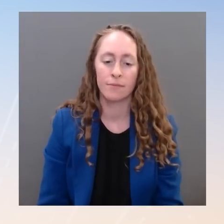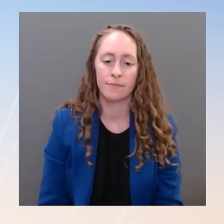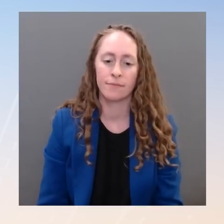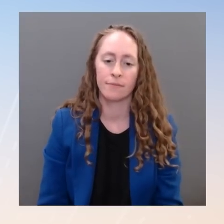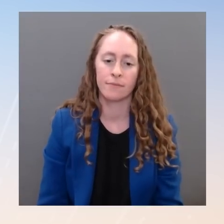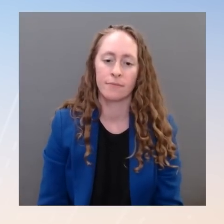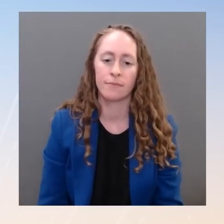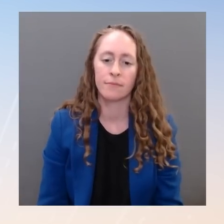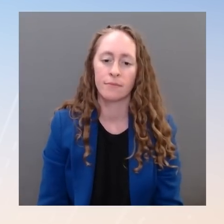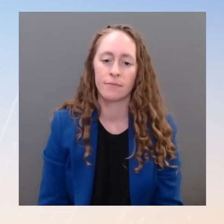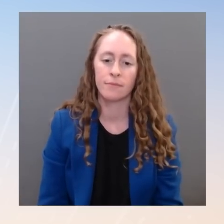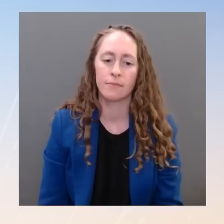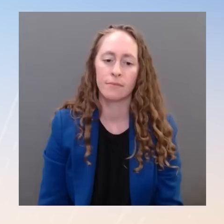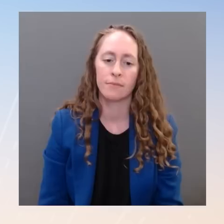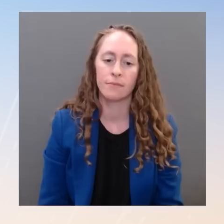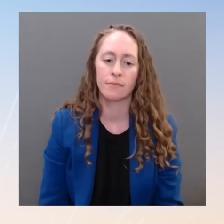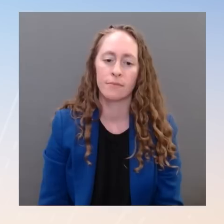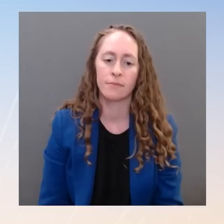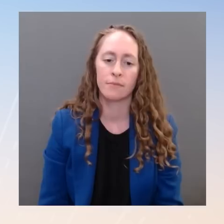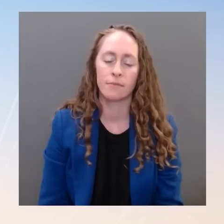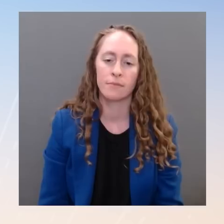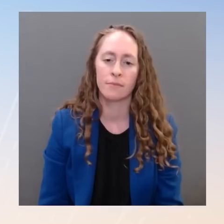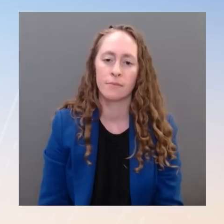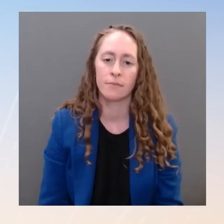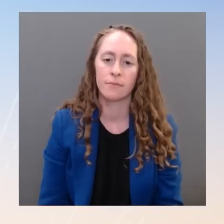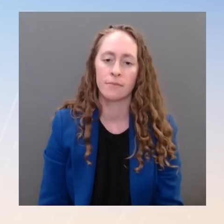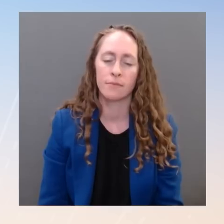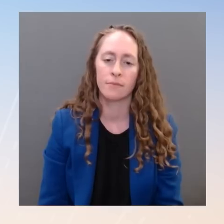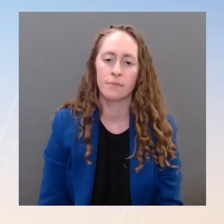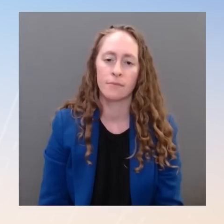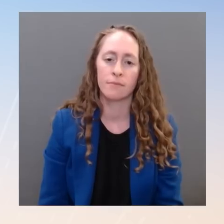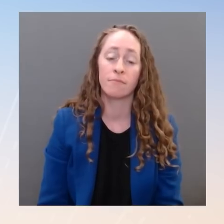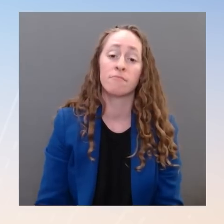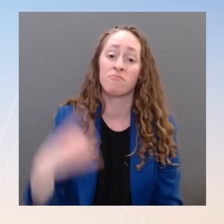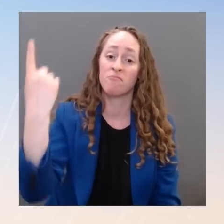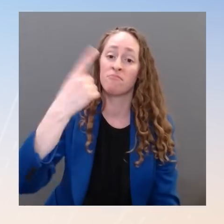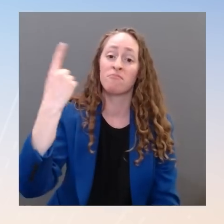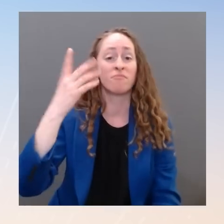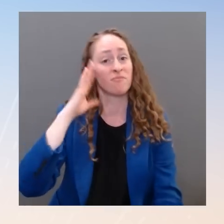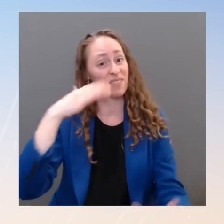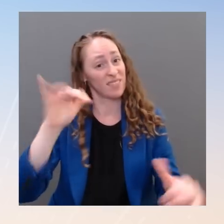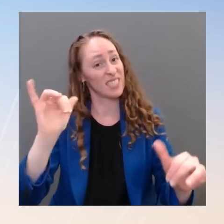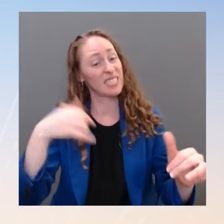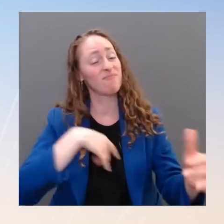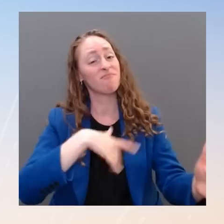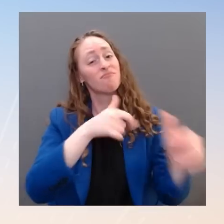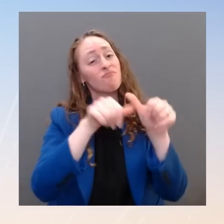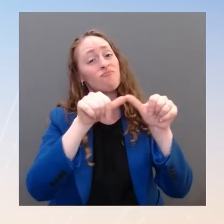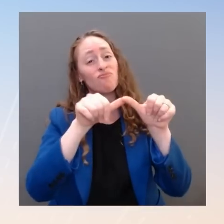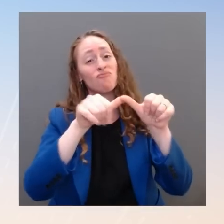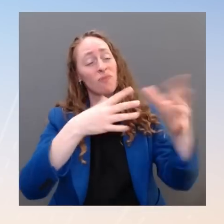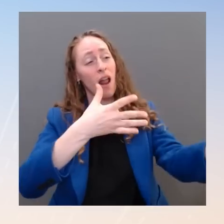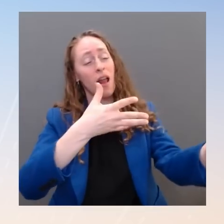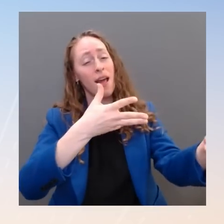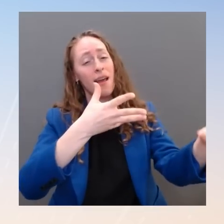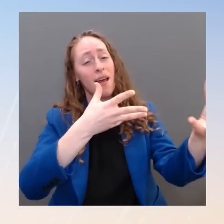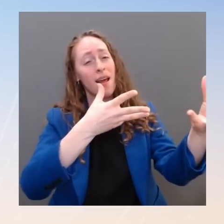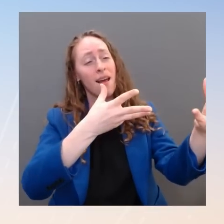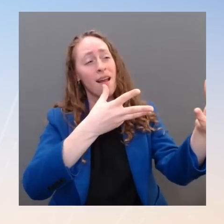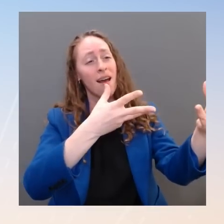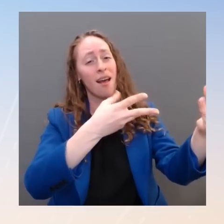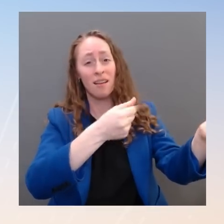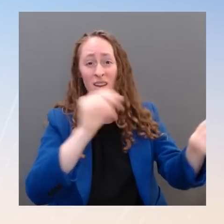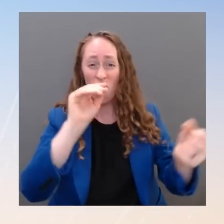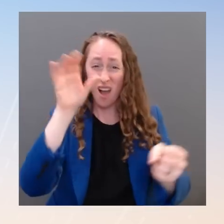money to Ukraine? I mean, is there a top line budget, and is the thinking that the administration will continue to support Ukraine for